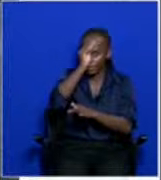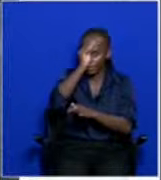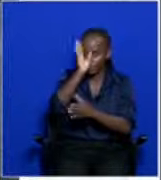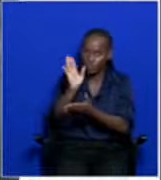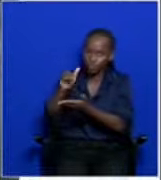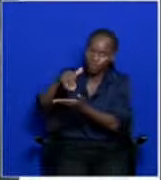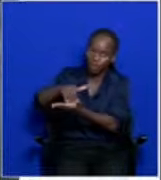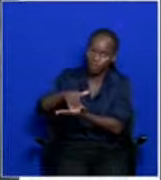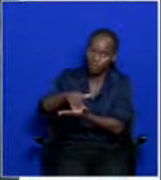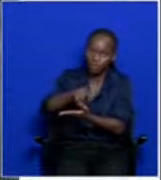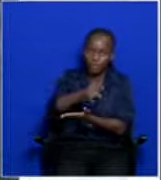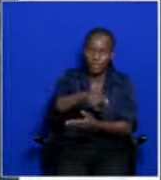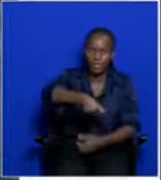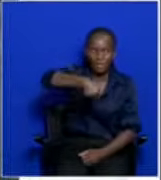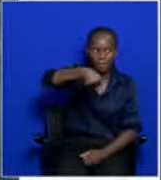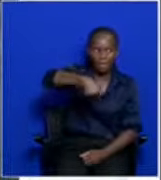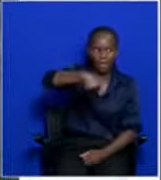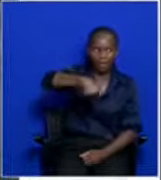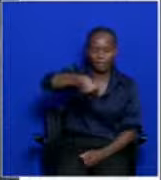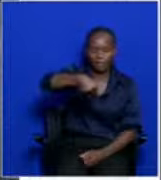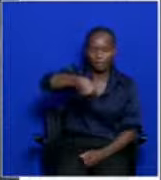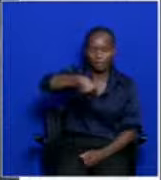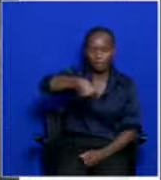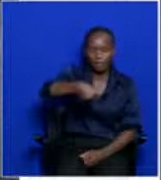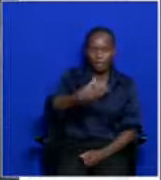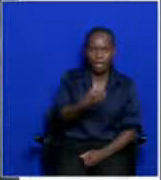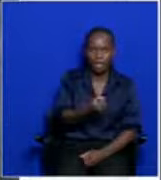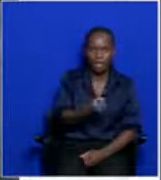the money that was taken from him.